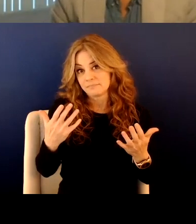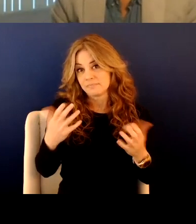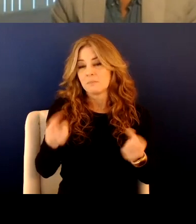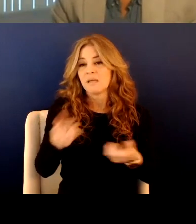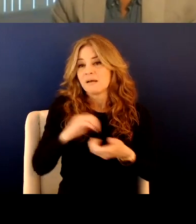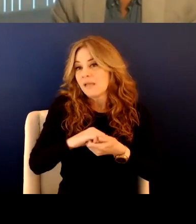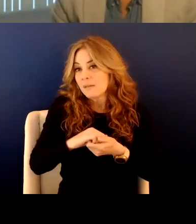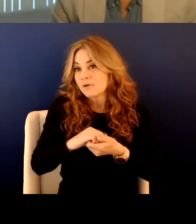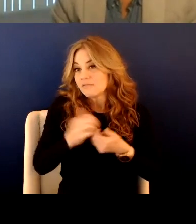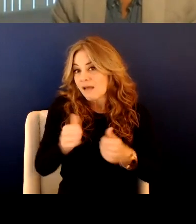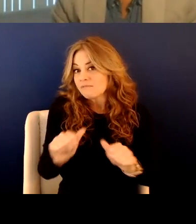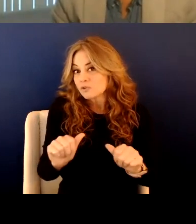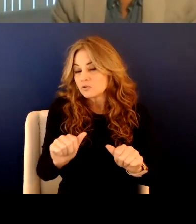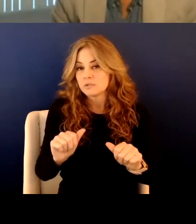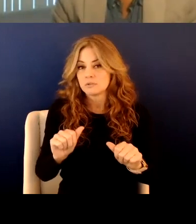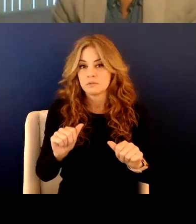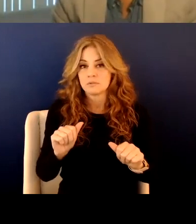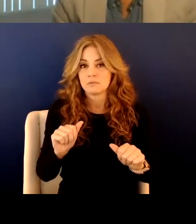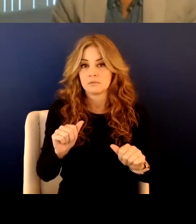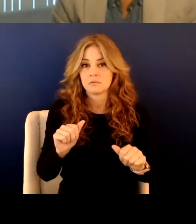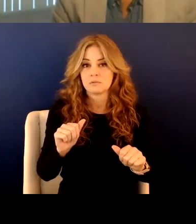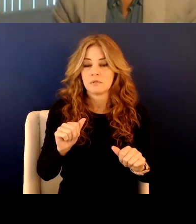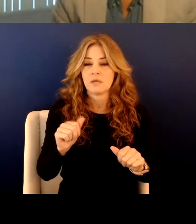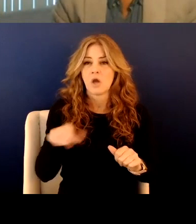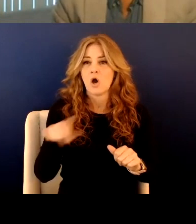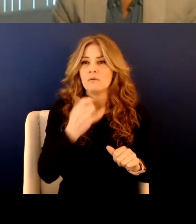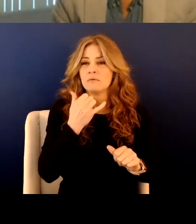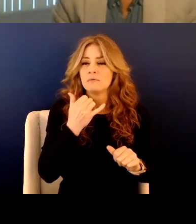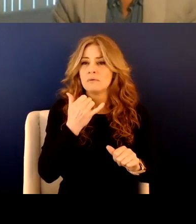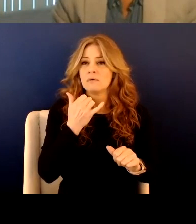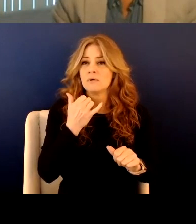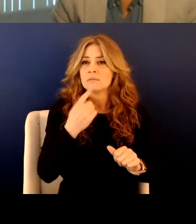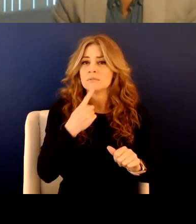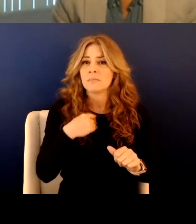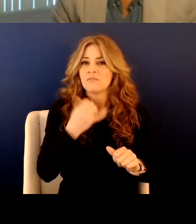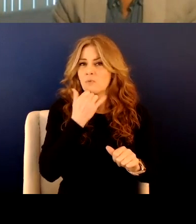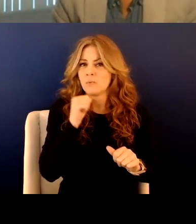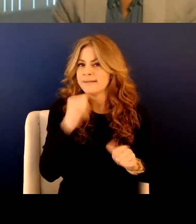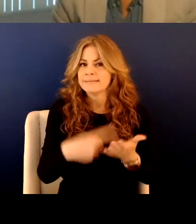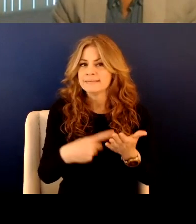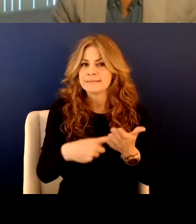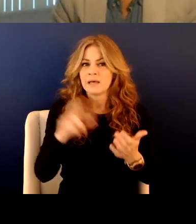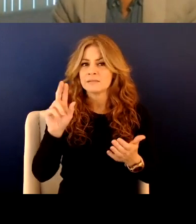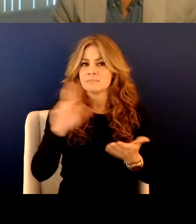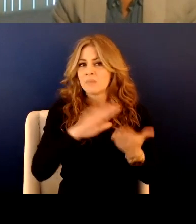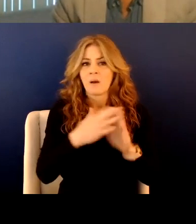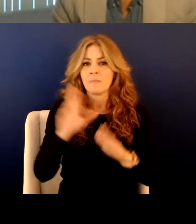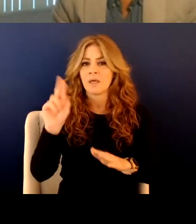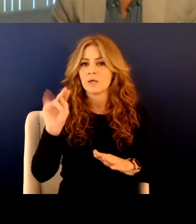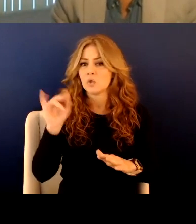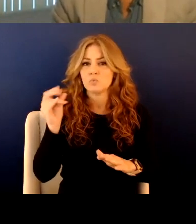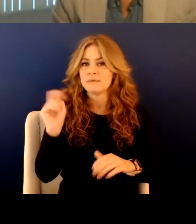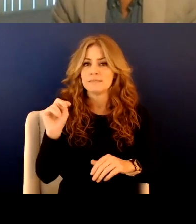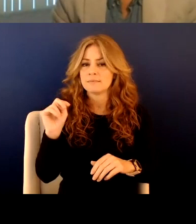effort. And y'all please correct me if I'm wrong, but I don't remember us having a lot of conversations about unionizing during this. I think for